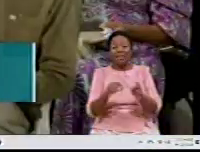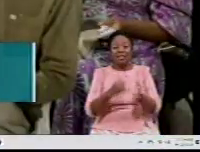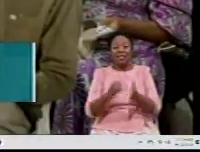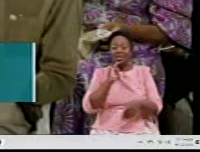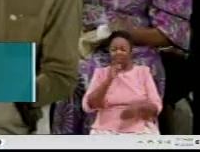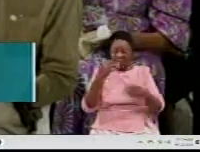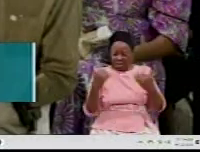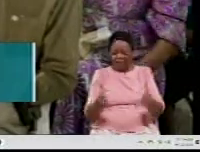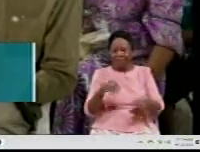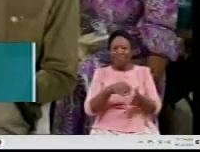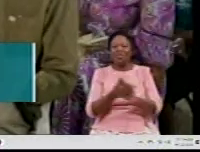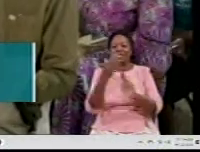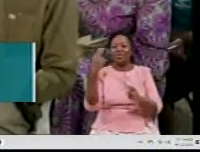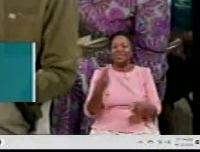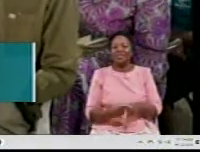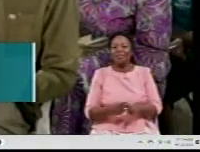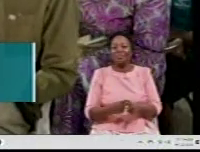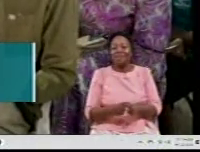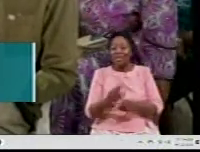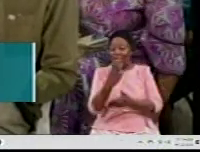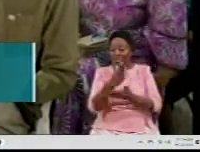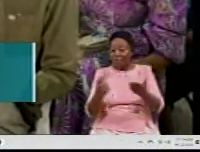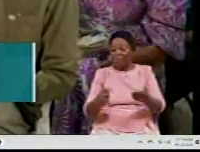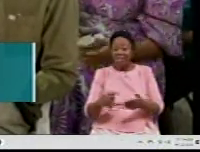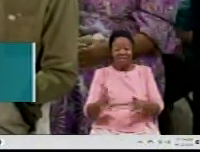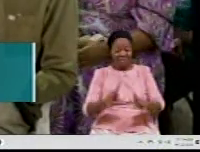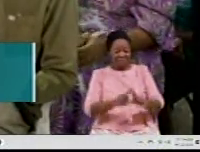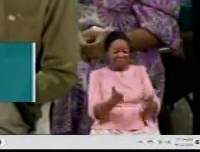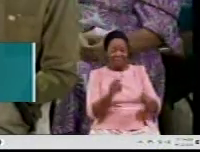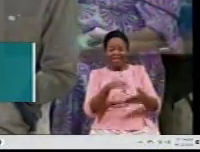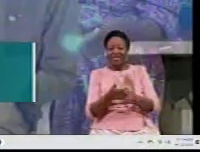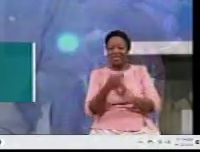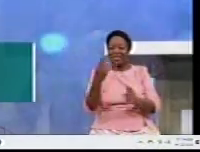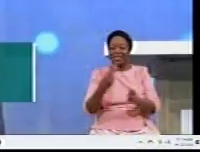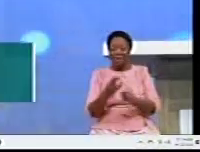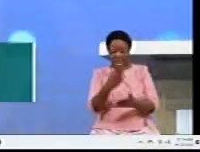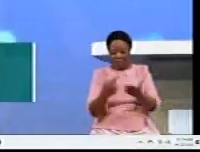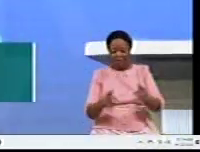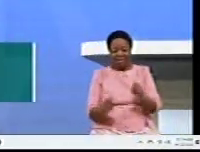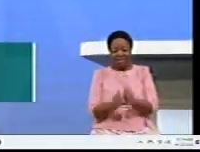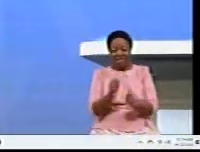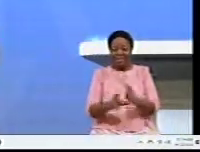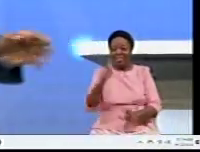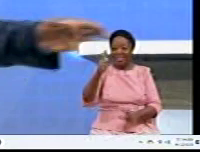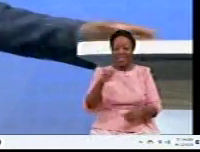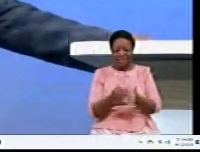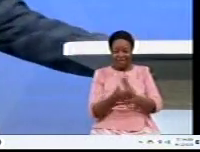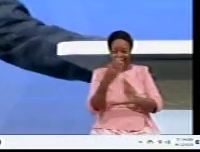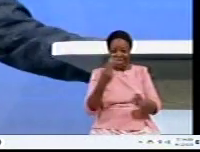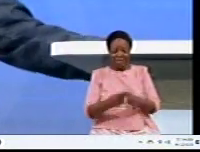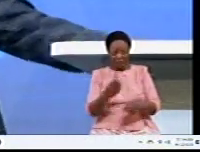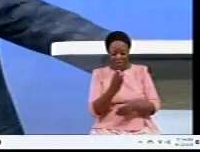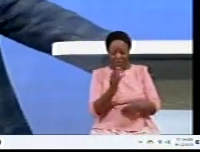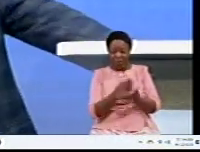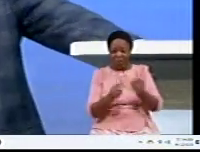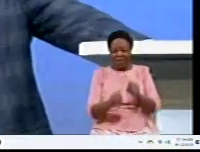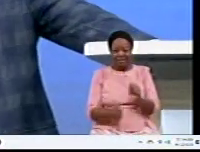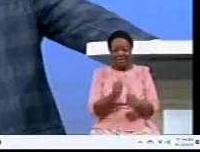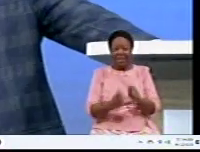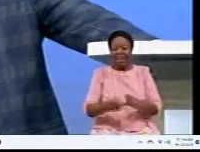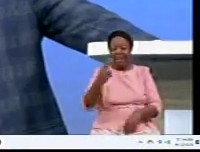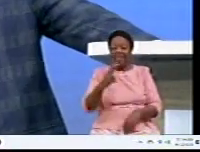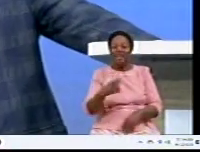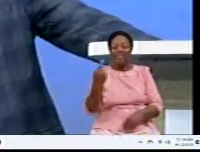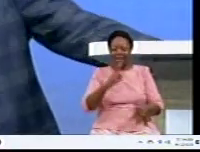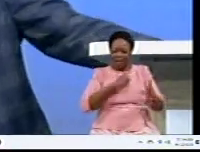now. Amen. Something different, something greater, something higher the Lord will put